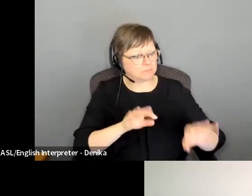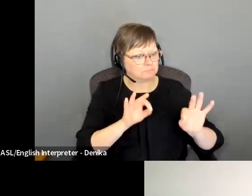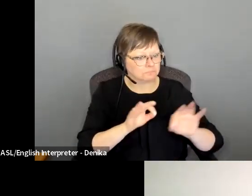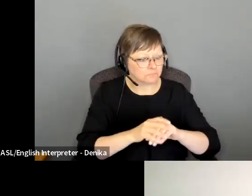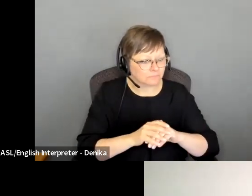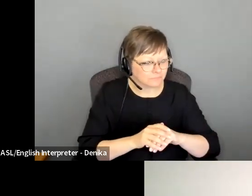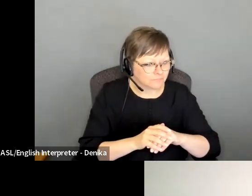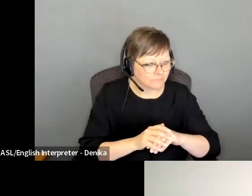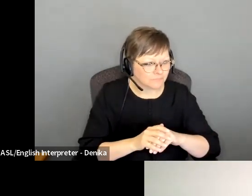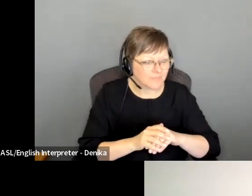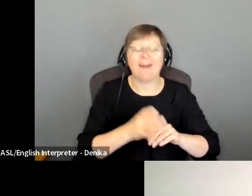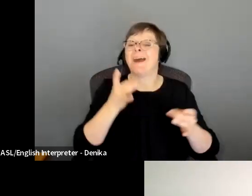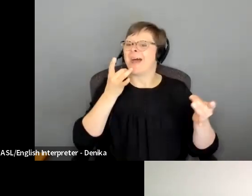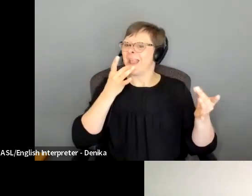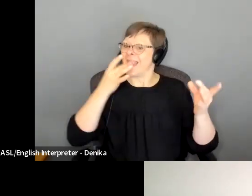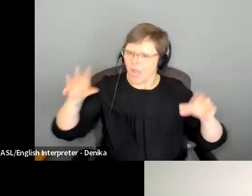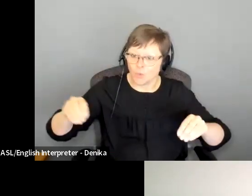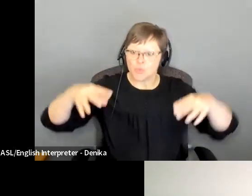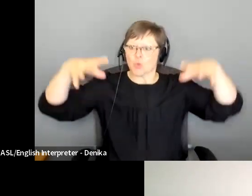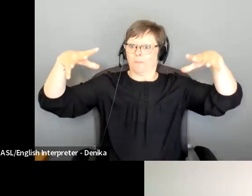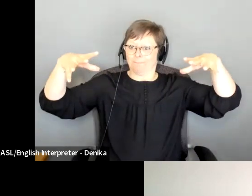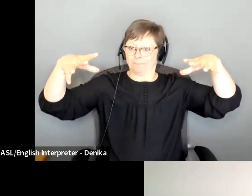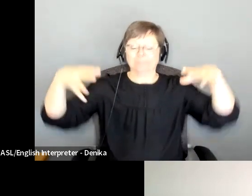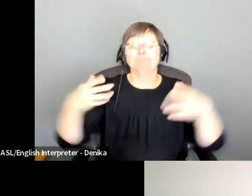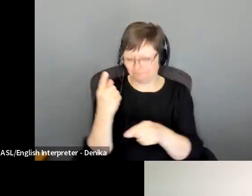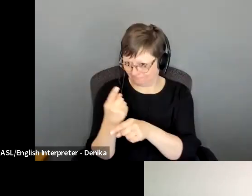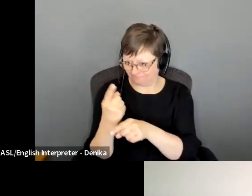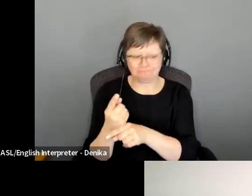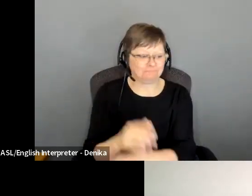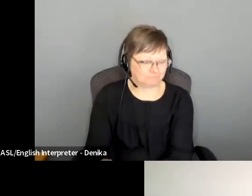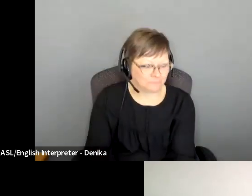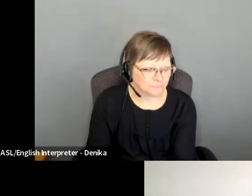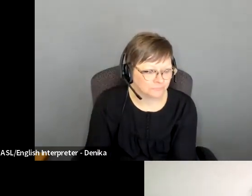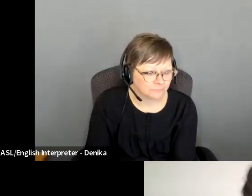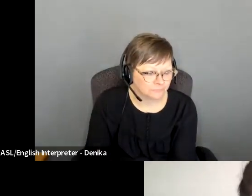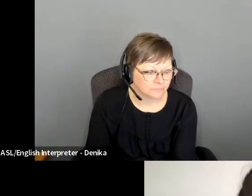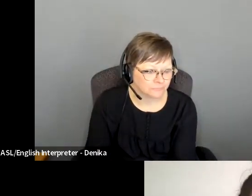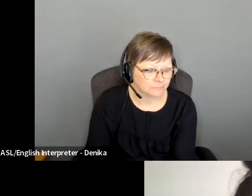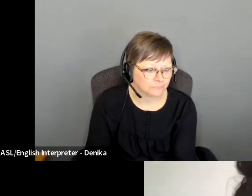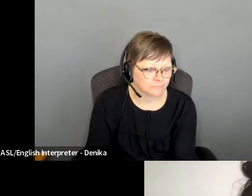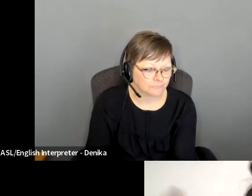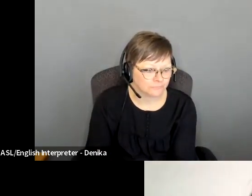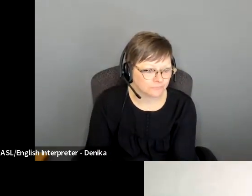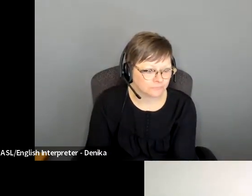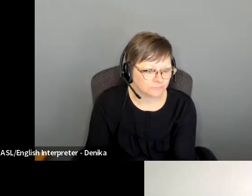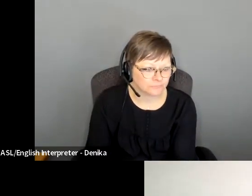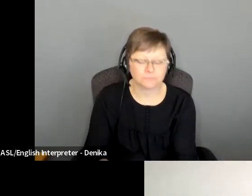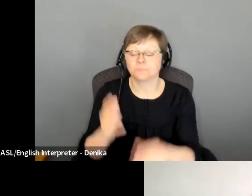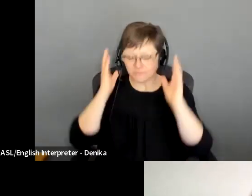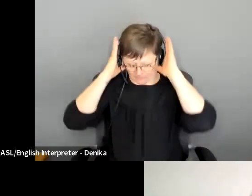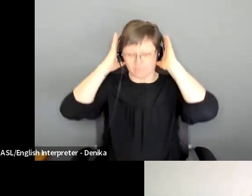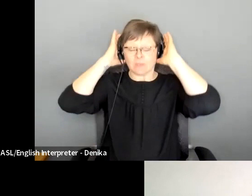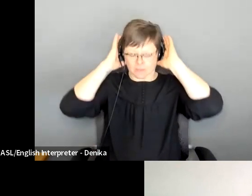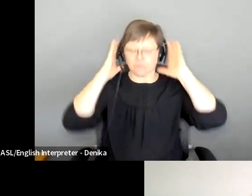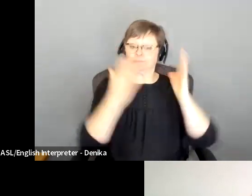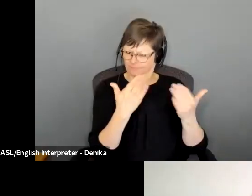Lights up. Yeah, that's a good piece too. Checking in with that person who was injured. So this is, and these responses can continue to